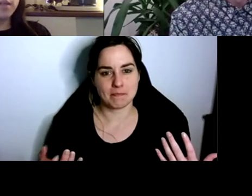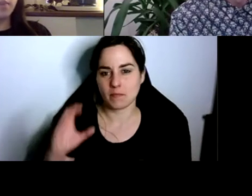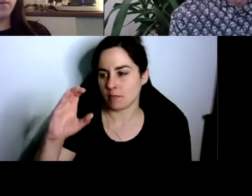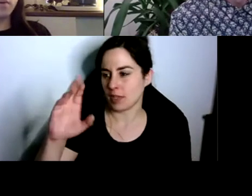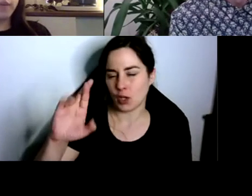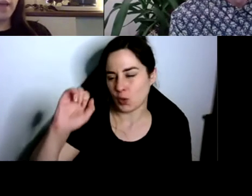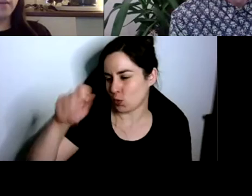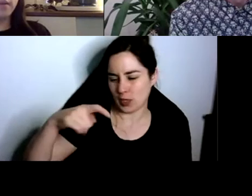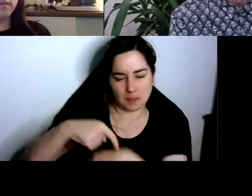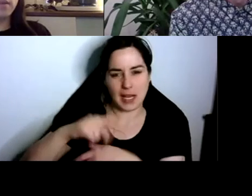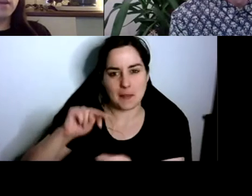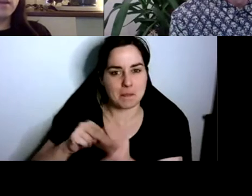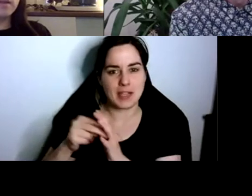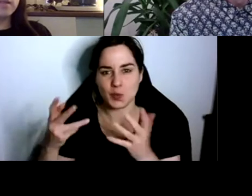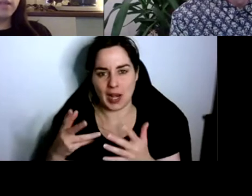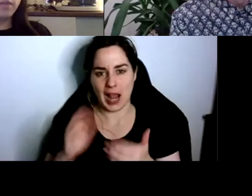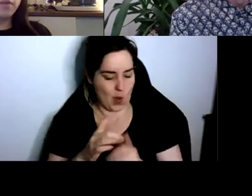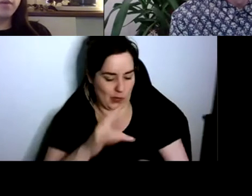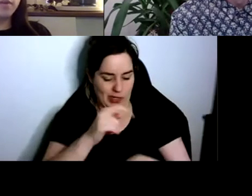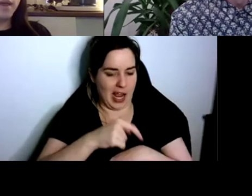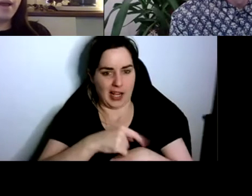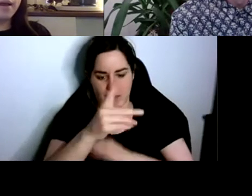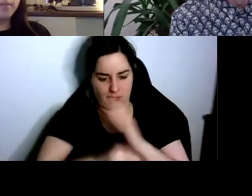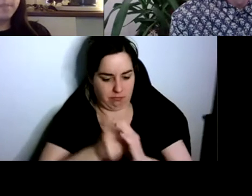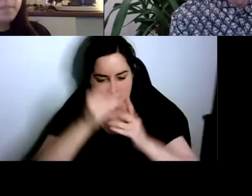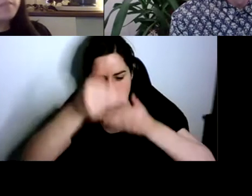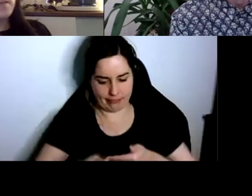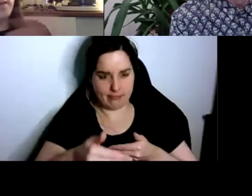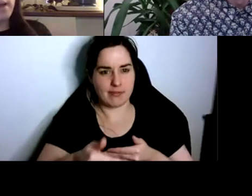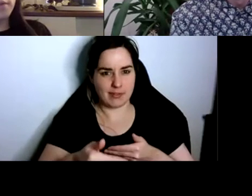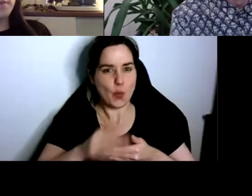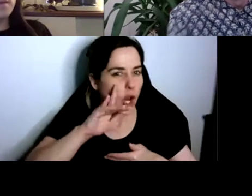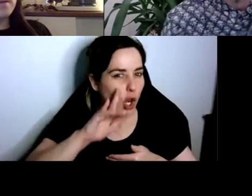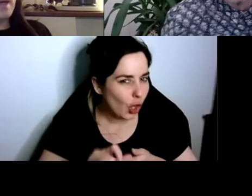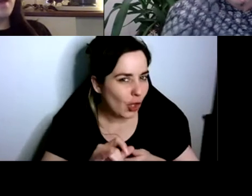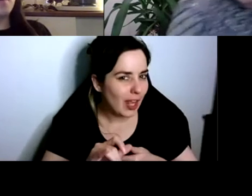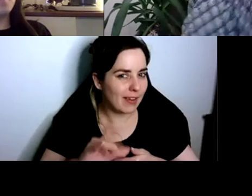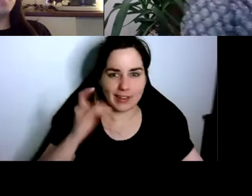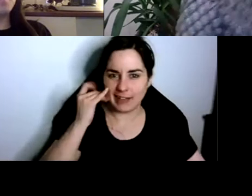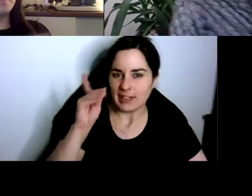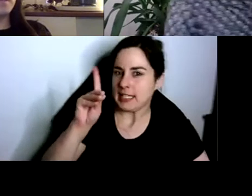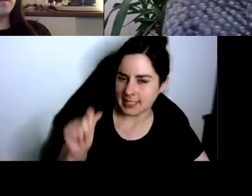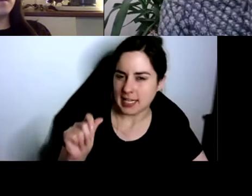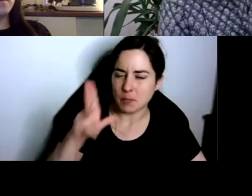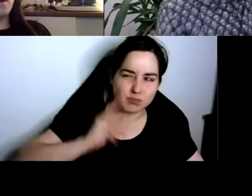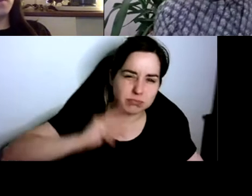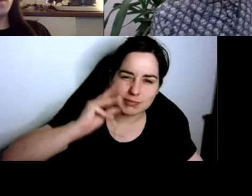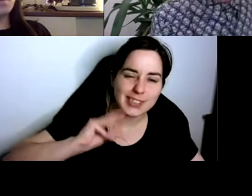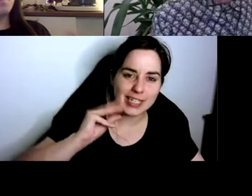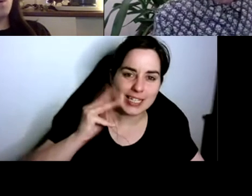time and temporal realities that disabled folks have had, kind of now